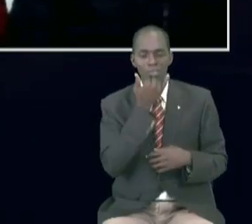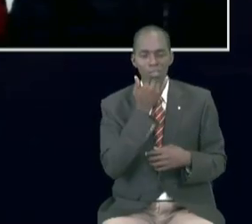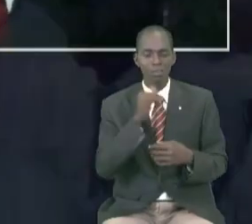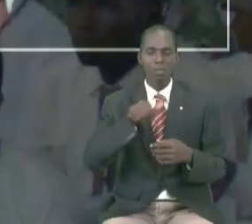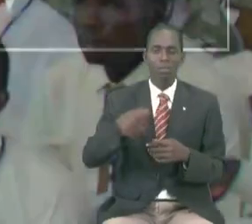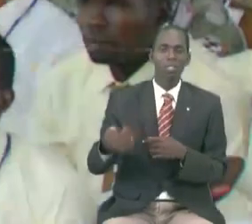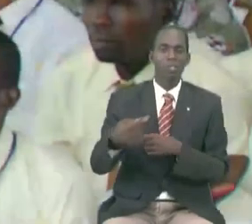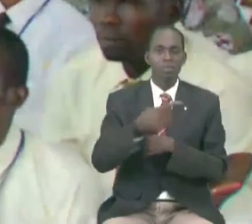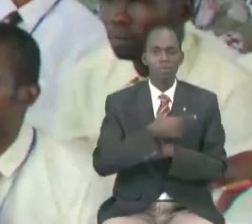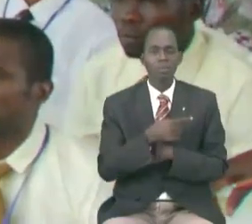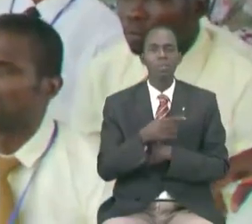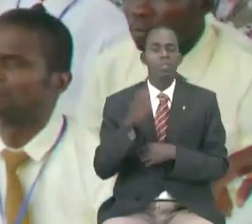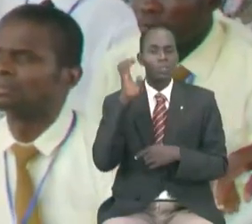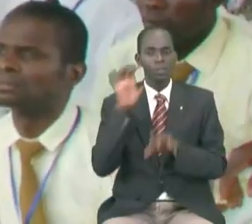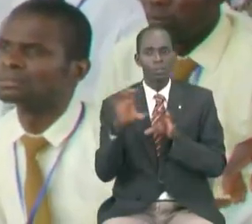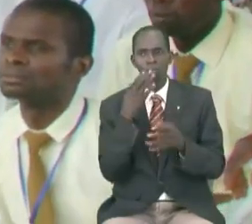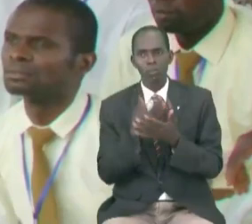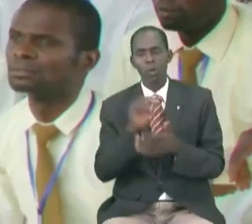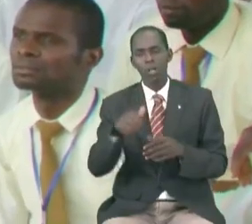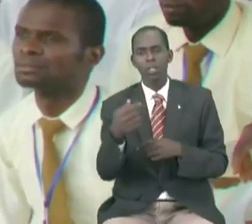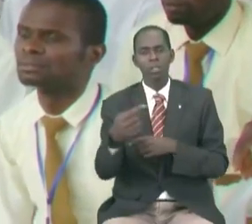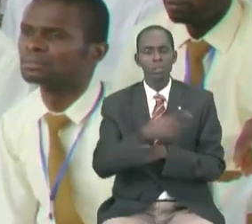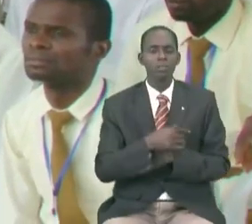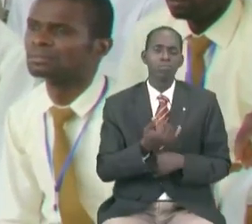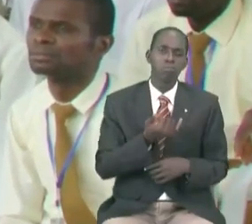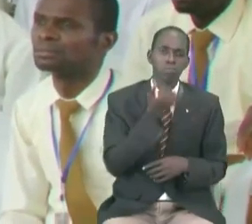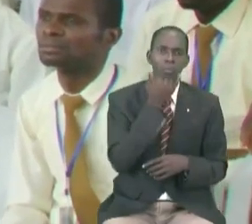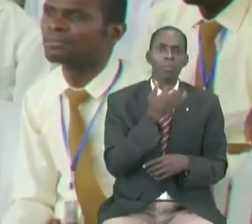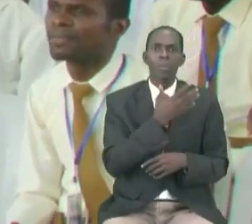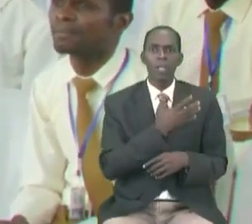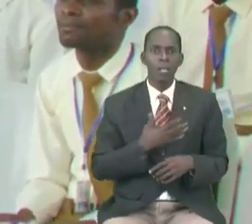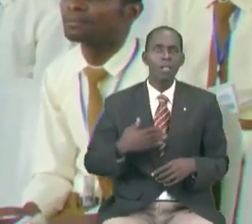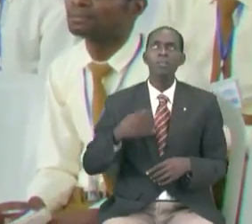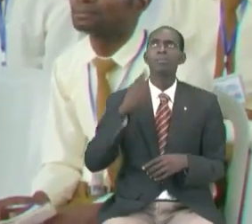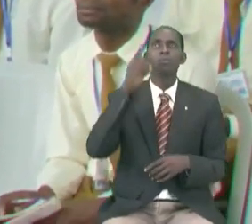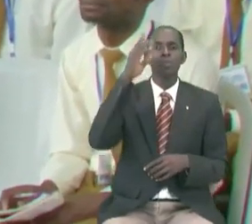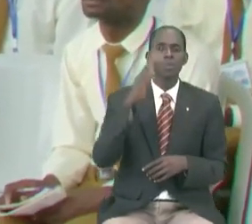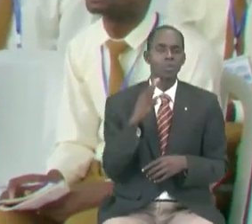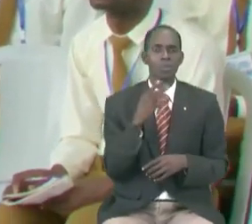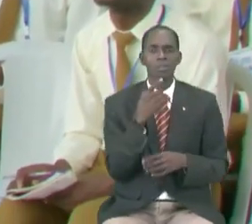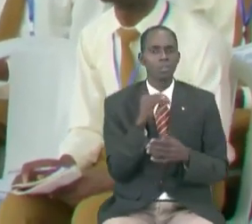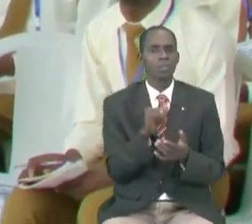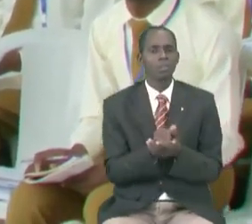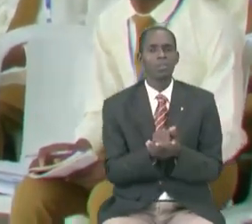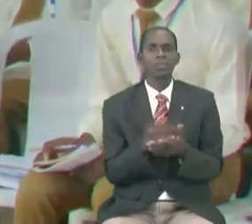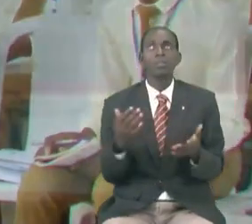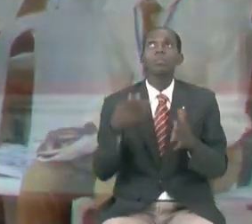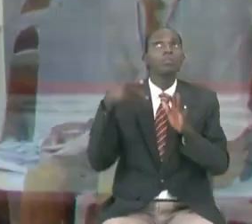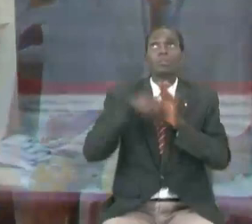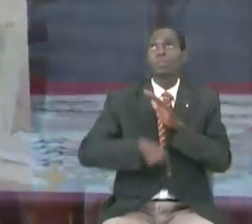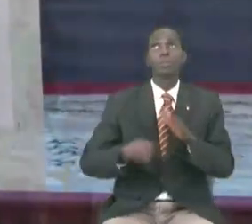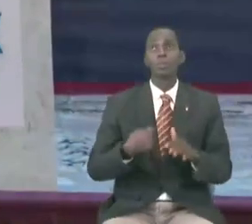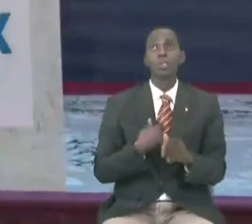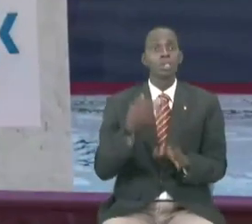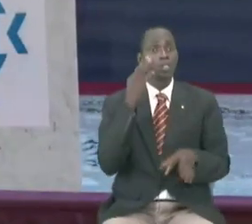want to live. If Nineveh will live, let me die. I'm talking to you today on the call